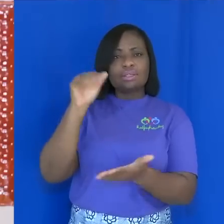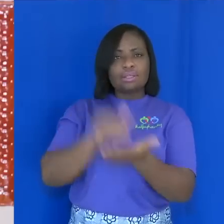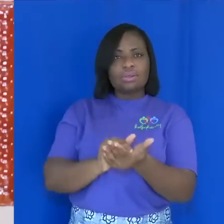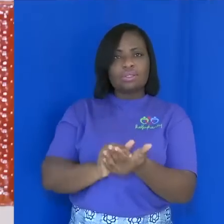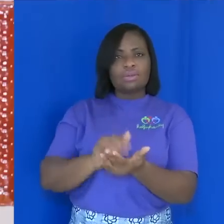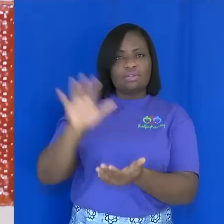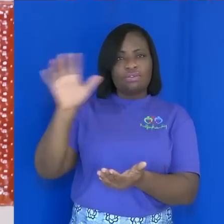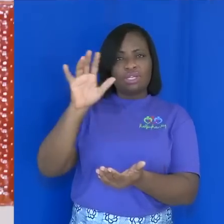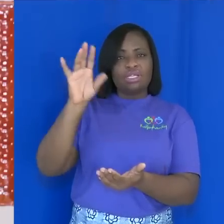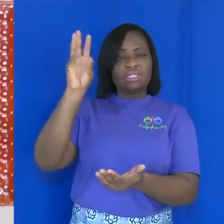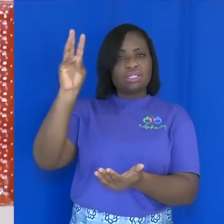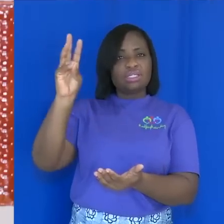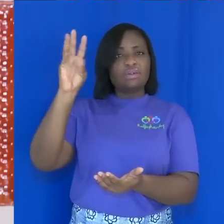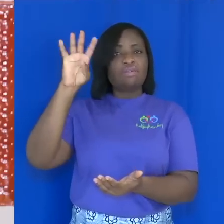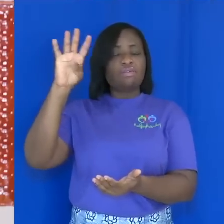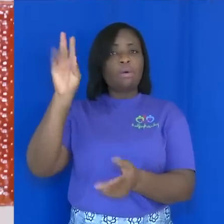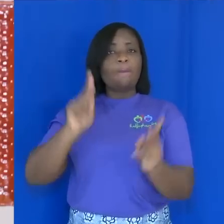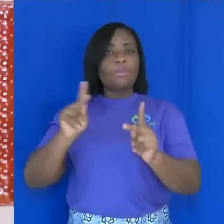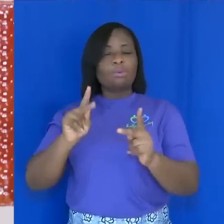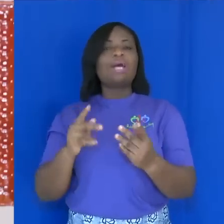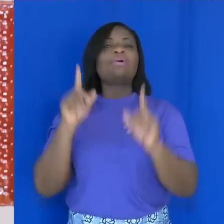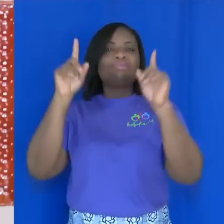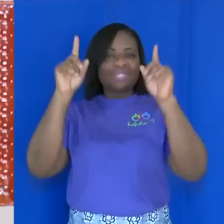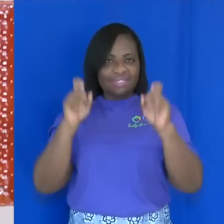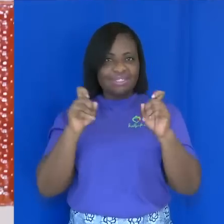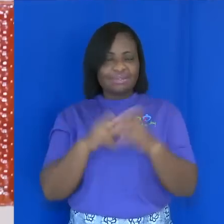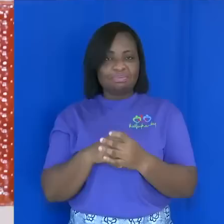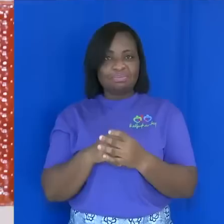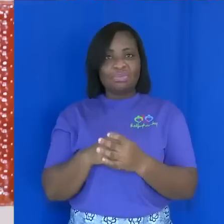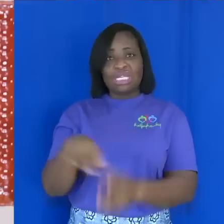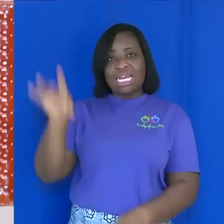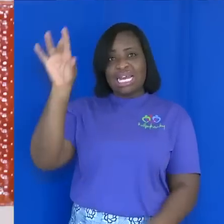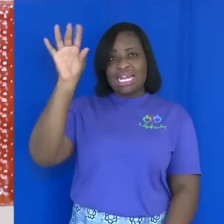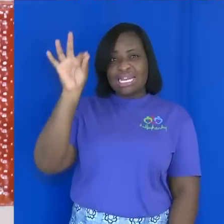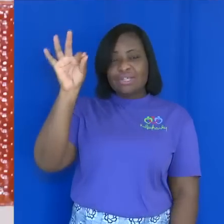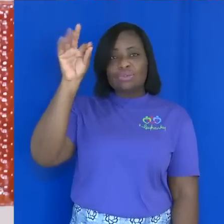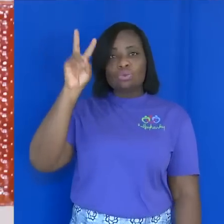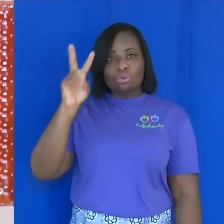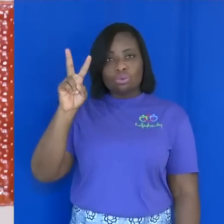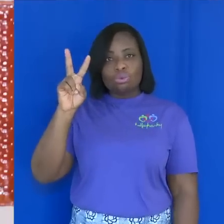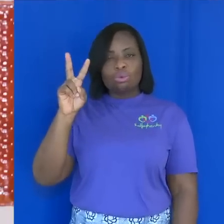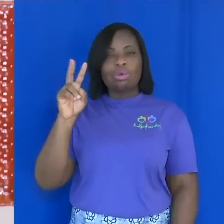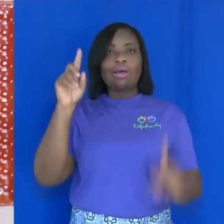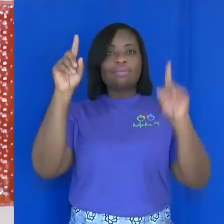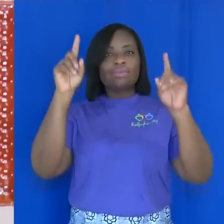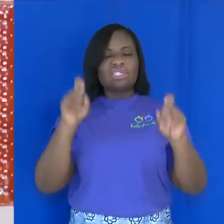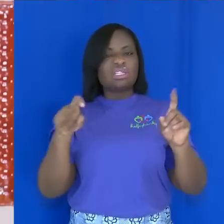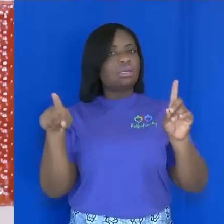30,564 passengers have been tested, from which 92 have tested